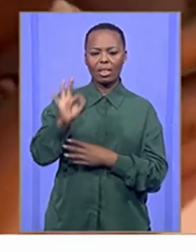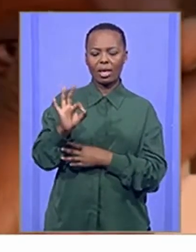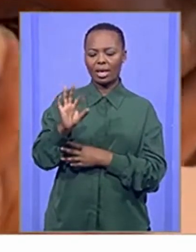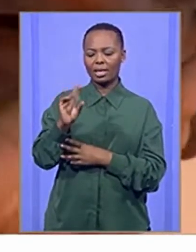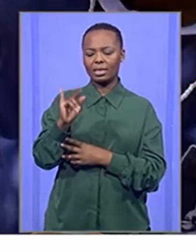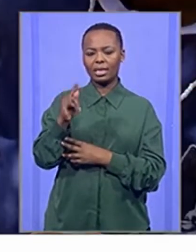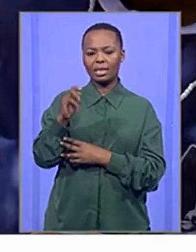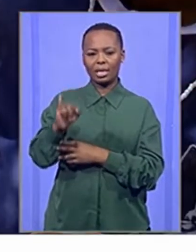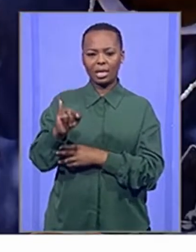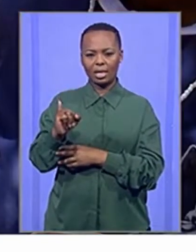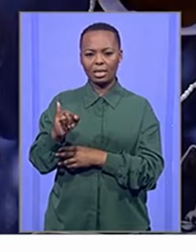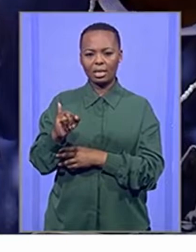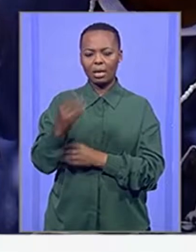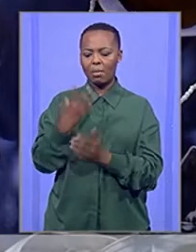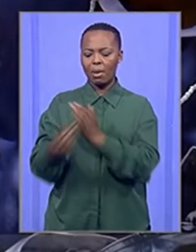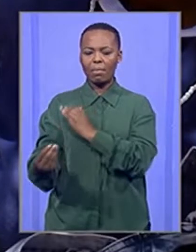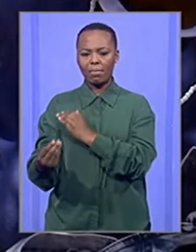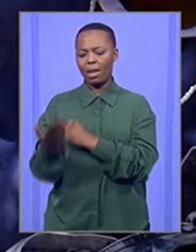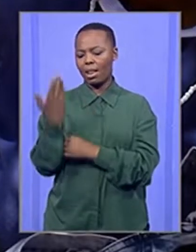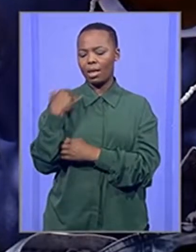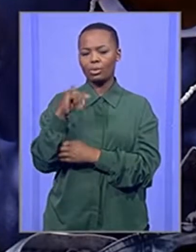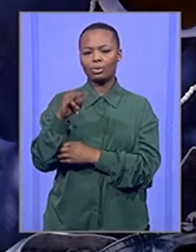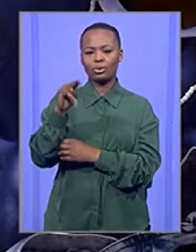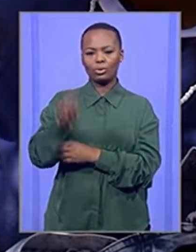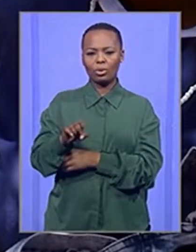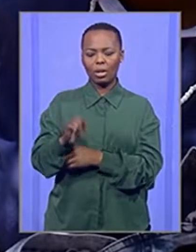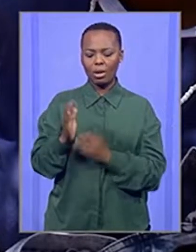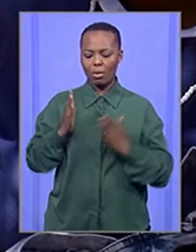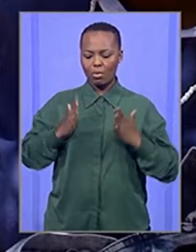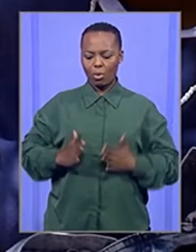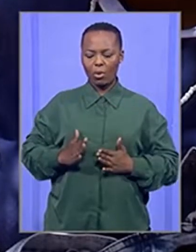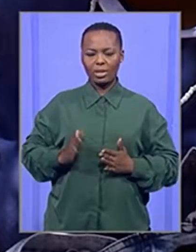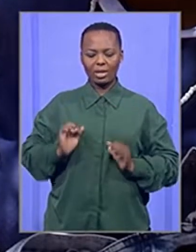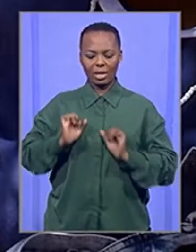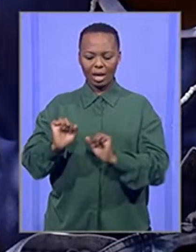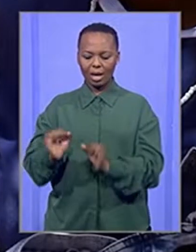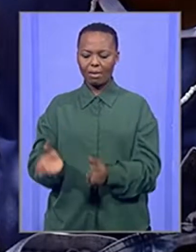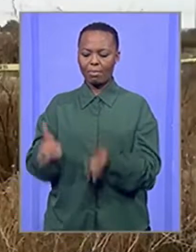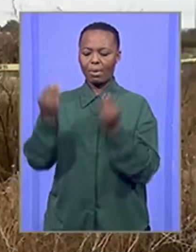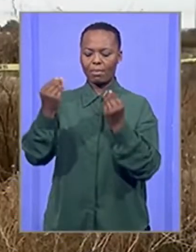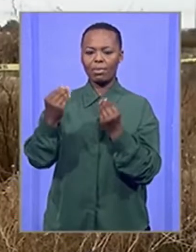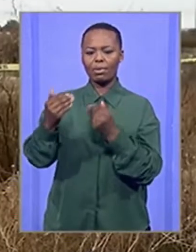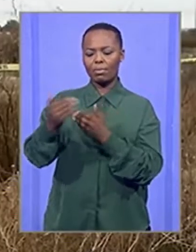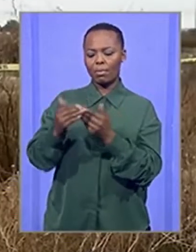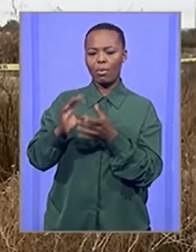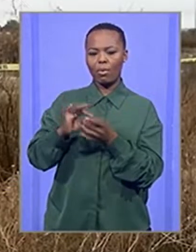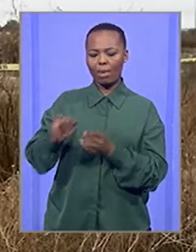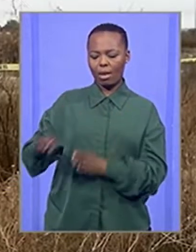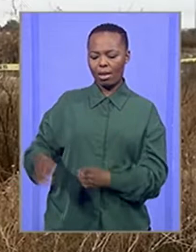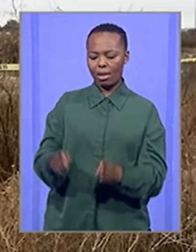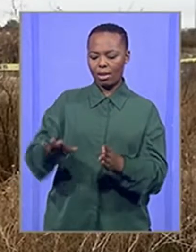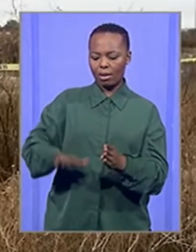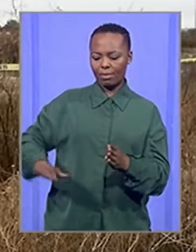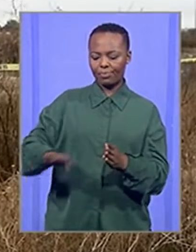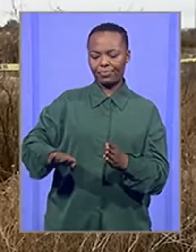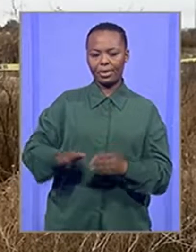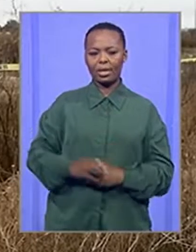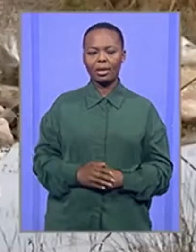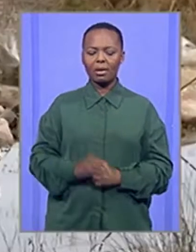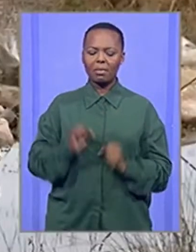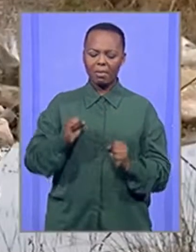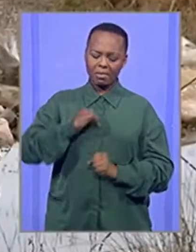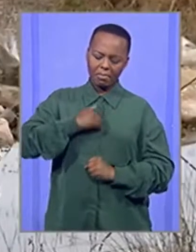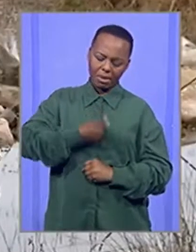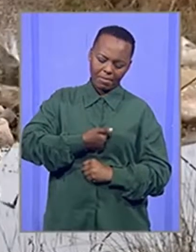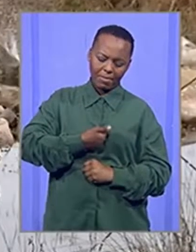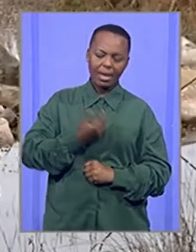Keteni a lahlege ka June. Setupo sa gagwe se ile sa humana ka leopeng kgauswi le legae la gagwe. Bjalo go sa le